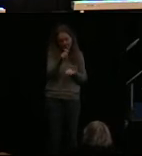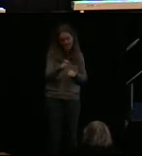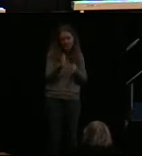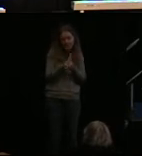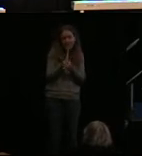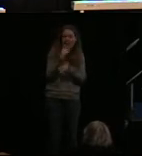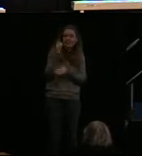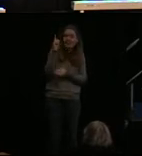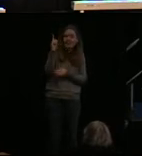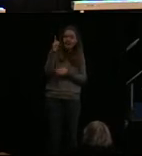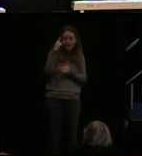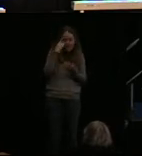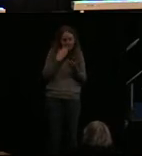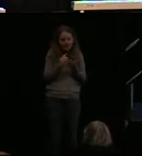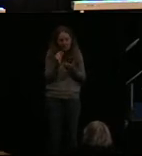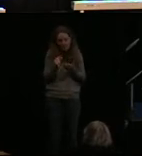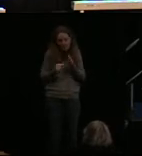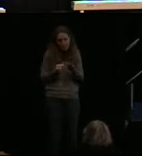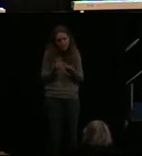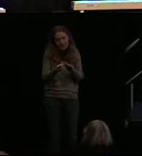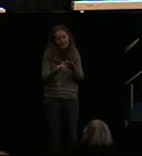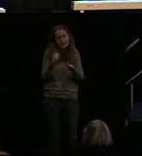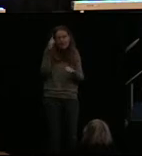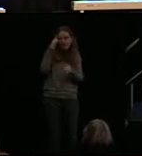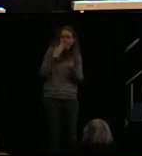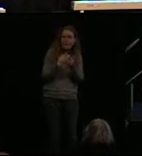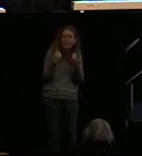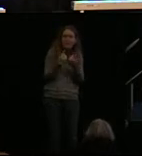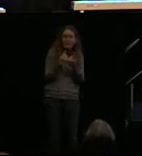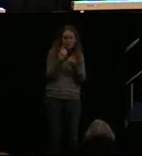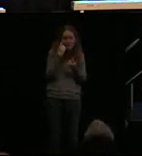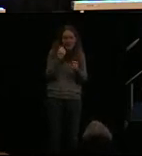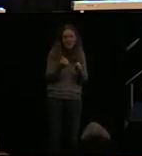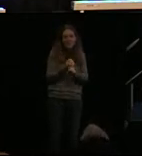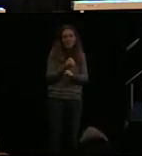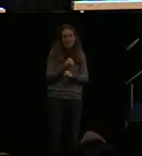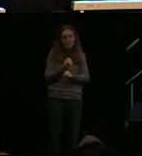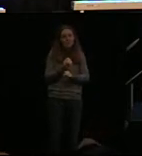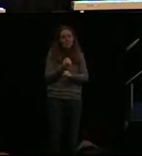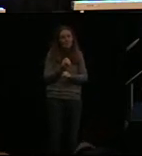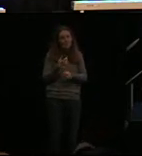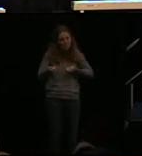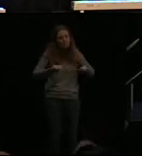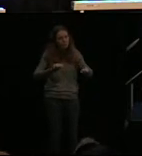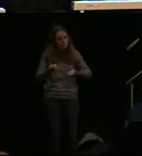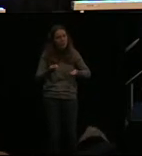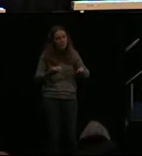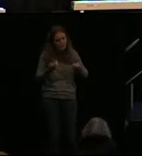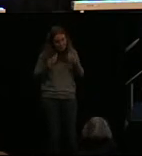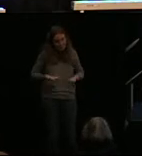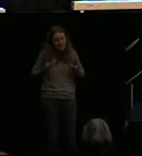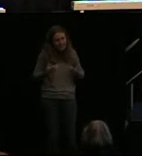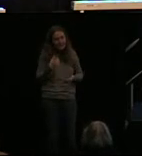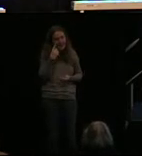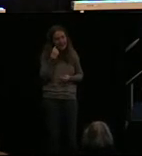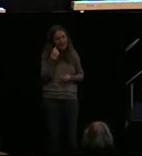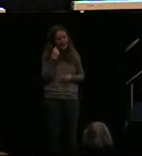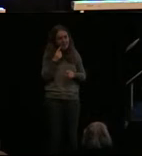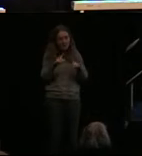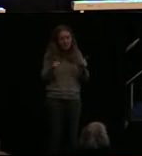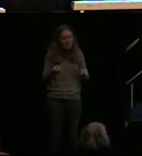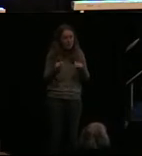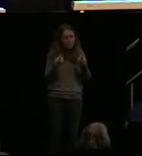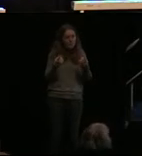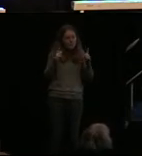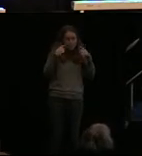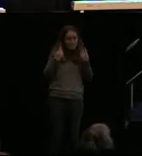Faithful in the small steps. Faithful in the things that we can do, that we have control over today. We can't do